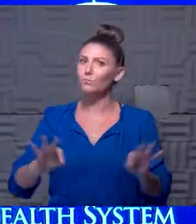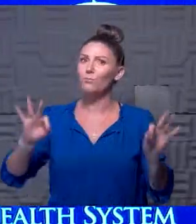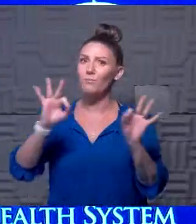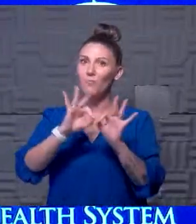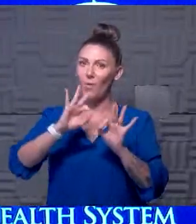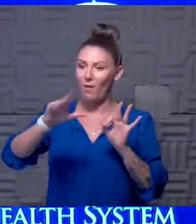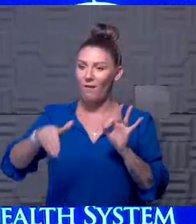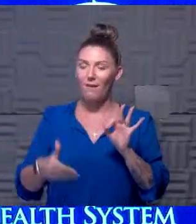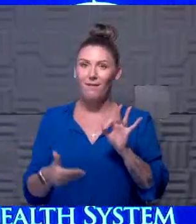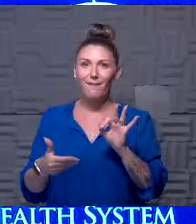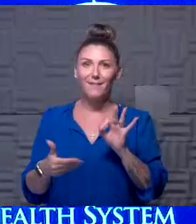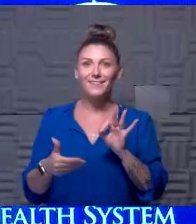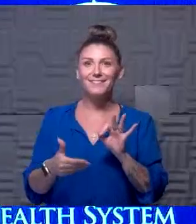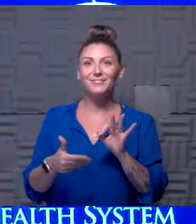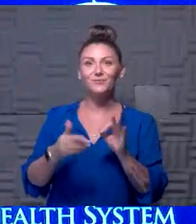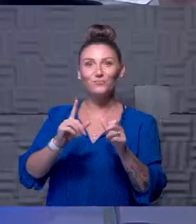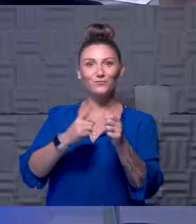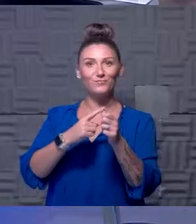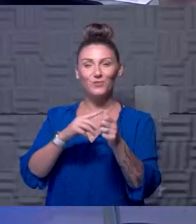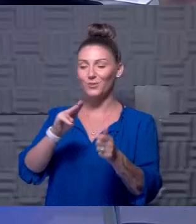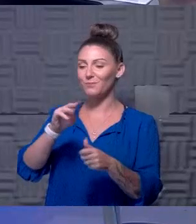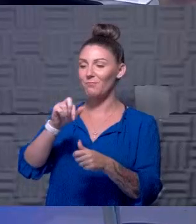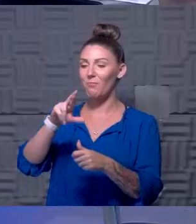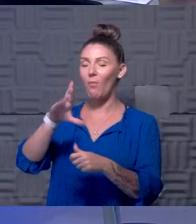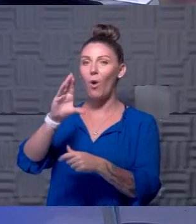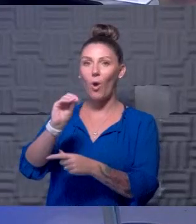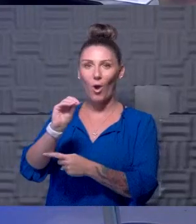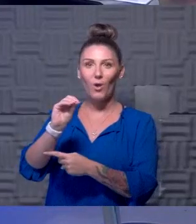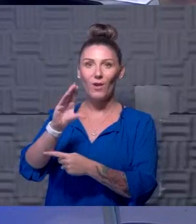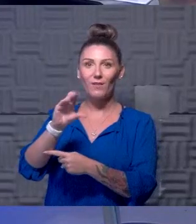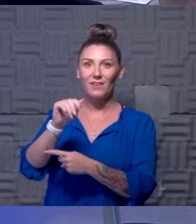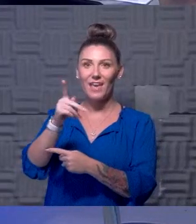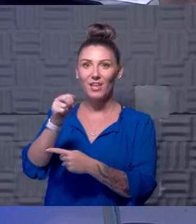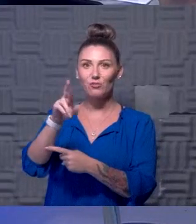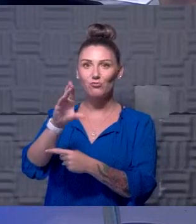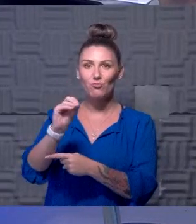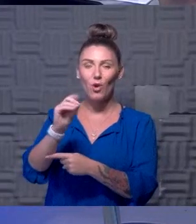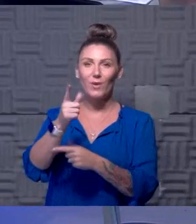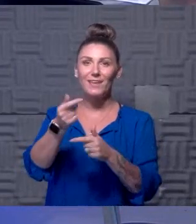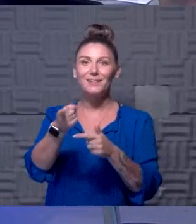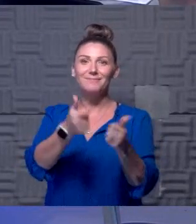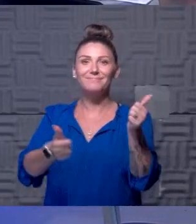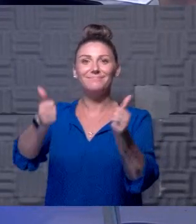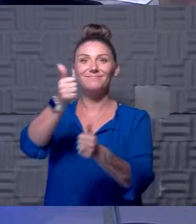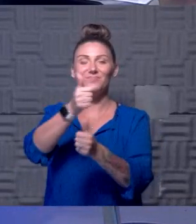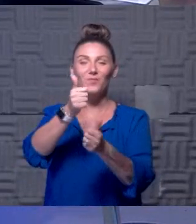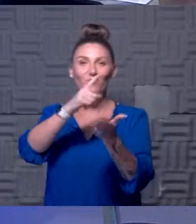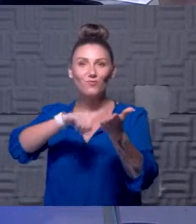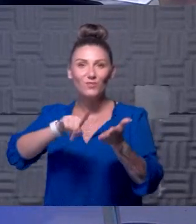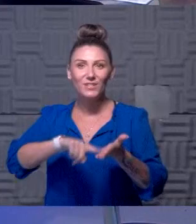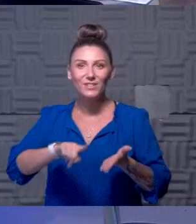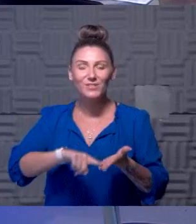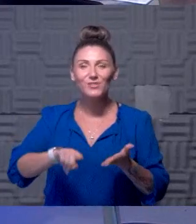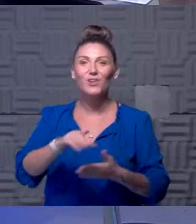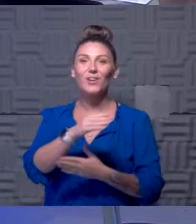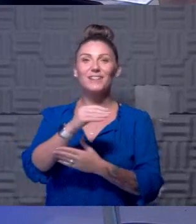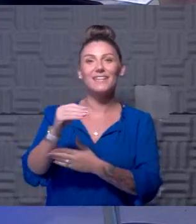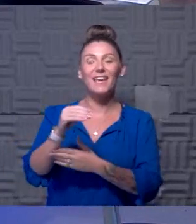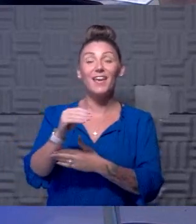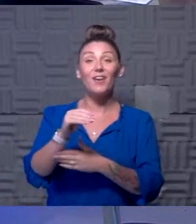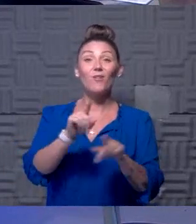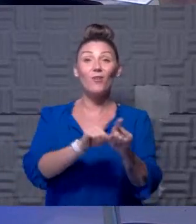One is Dr. Mario Castro, the Vice Chair for Clinical and Translational Research here at KU, and co-principal investigator, along with